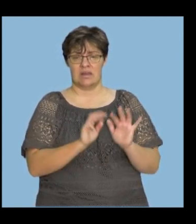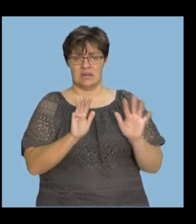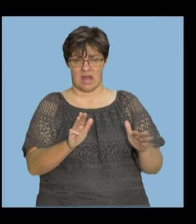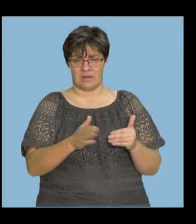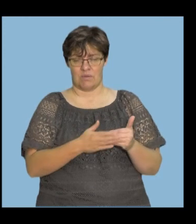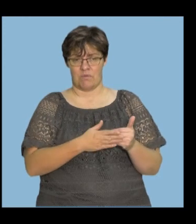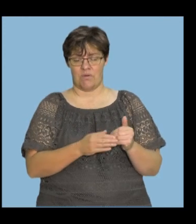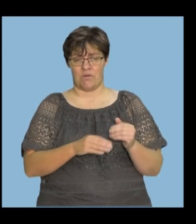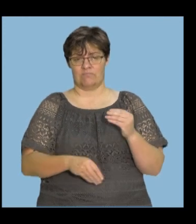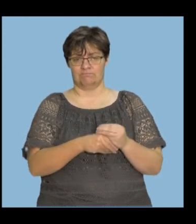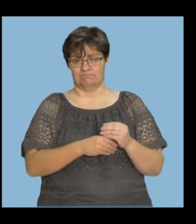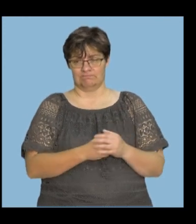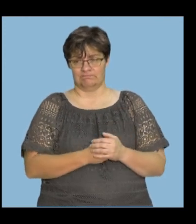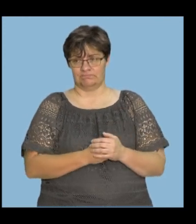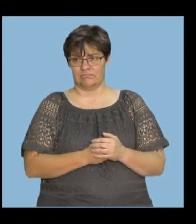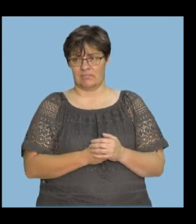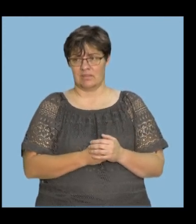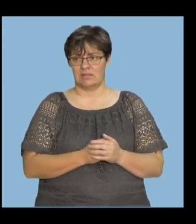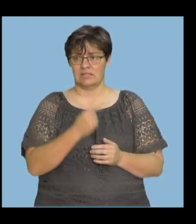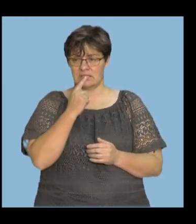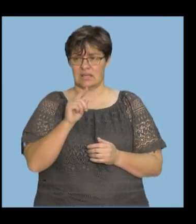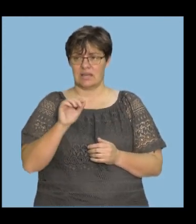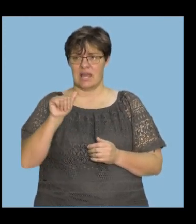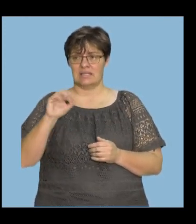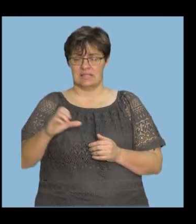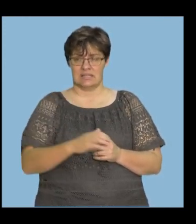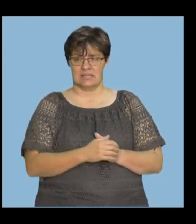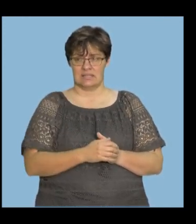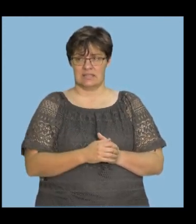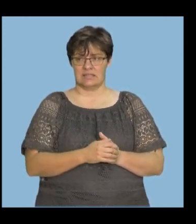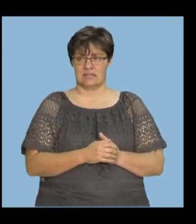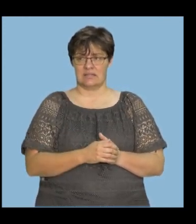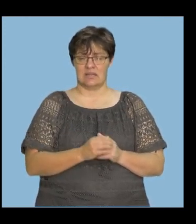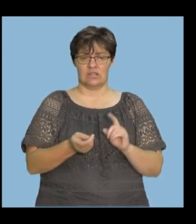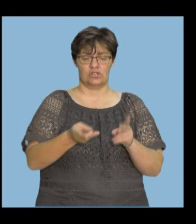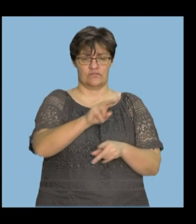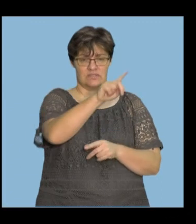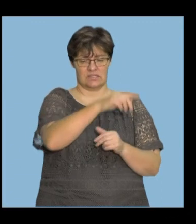Another 9 again, equal. Then we're going to say AC, shift